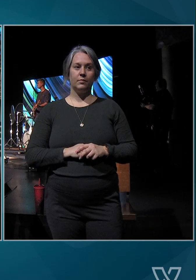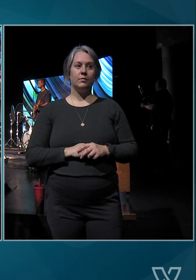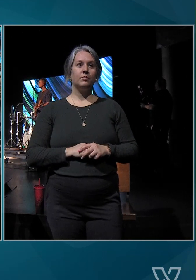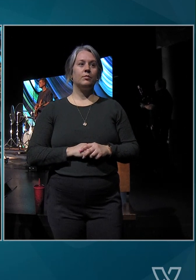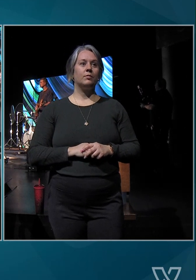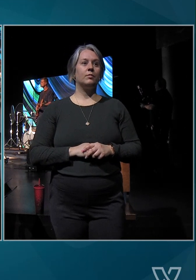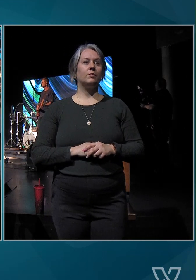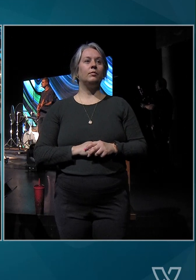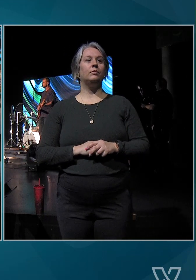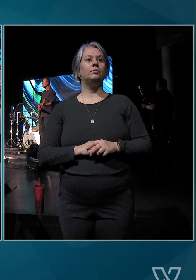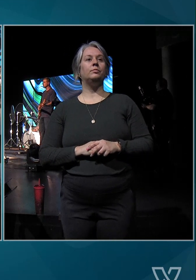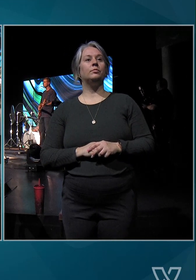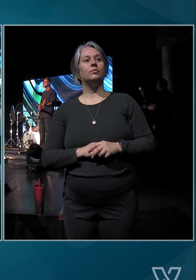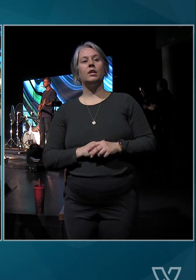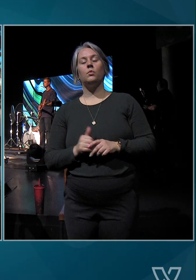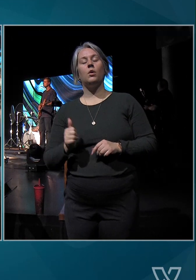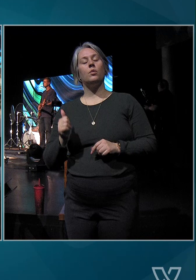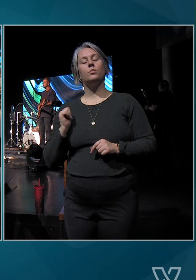won't. He